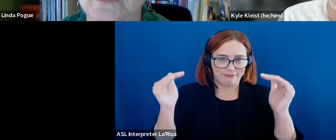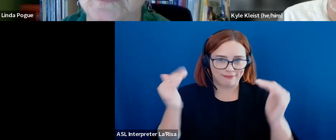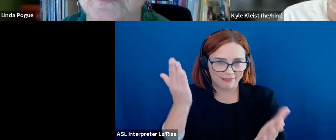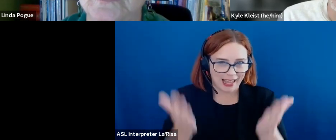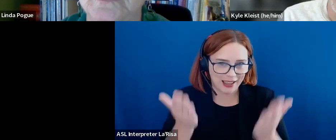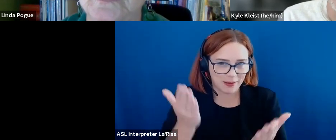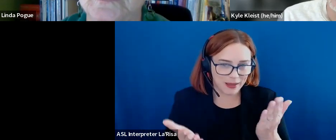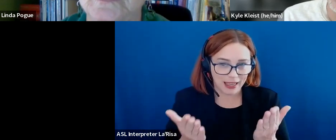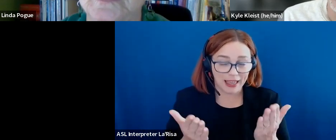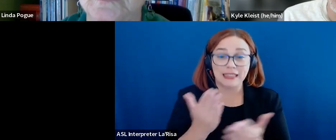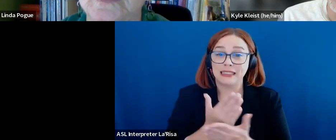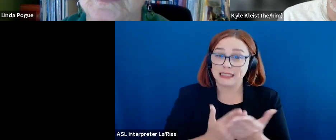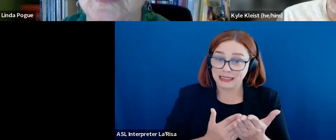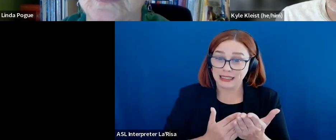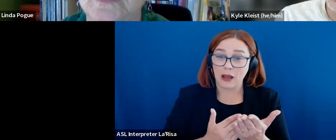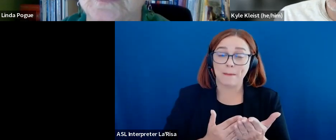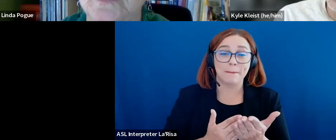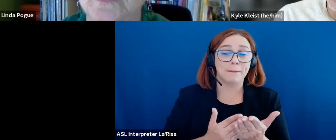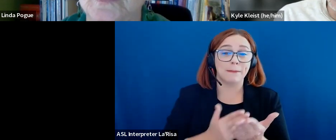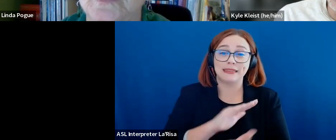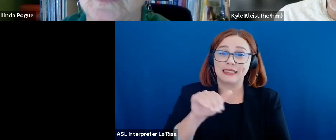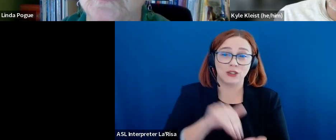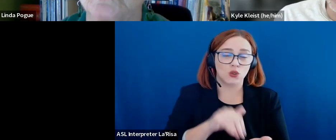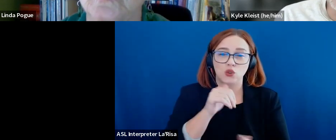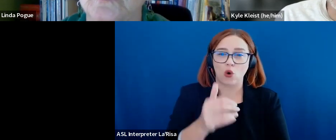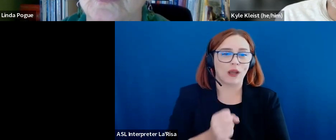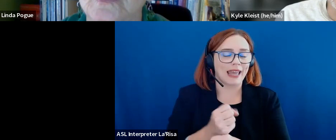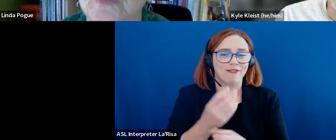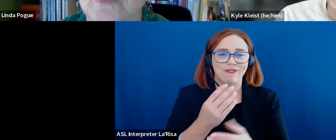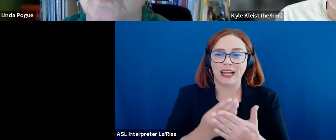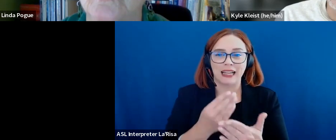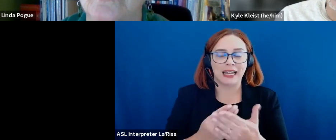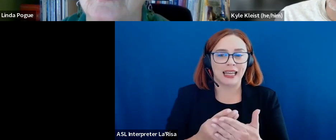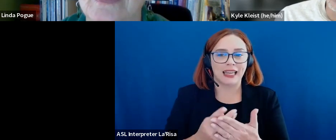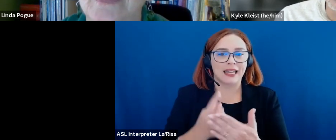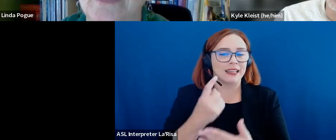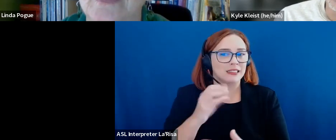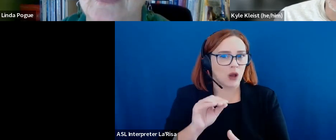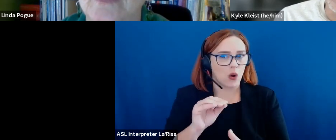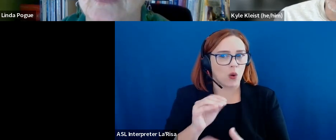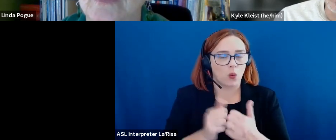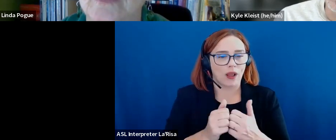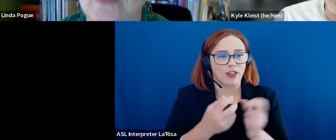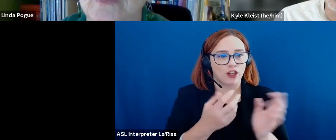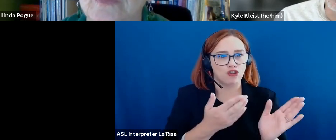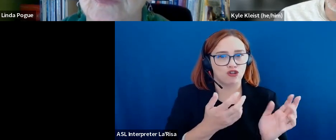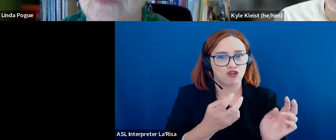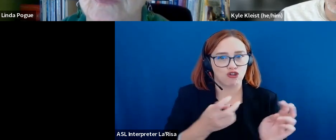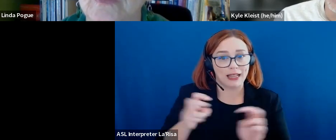the extra funding for our 5th core service, you know, of transition, we're still struggling with providing